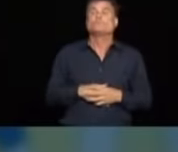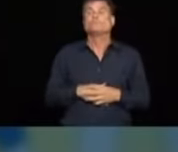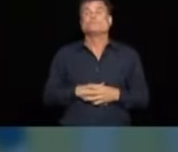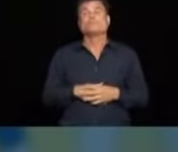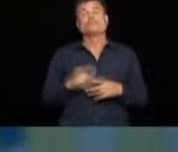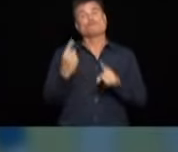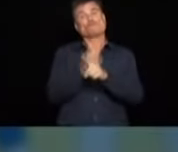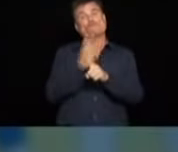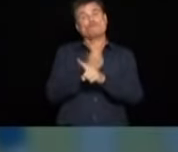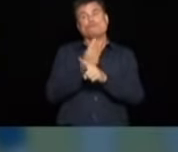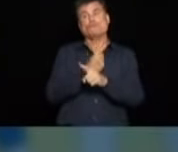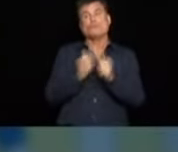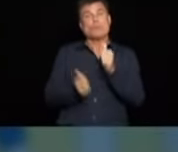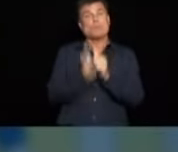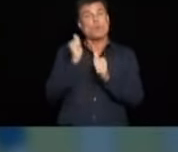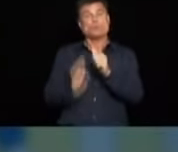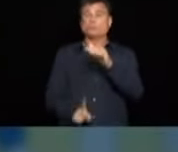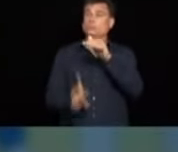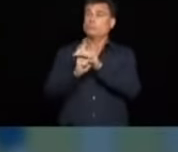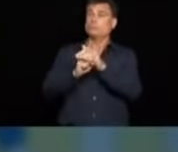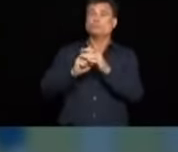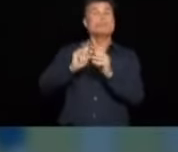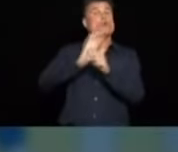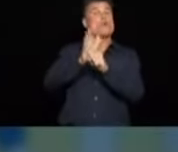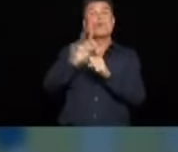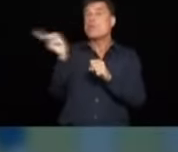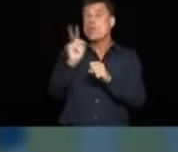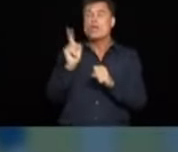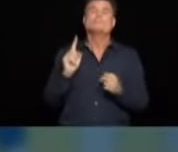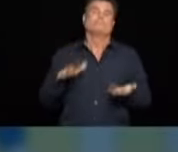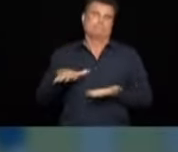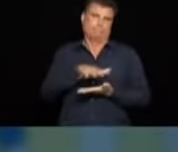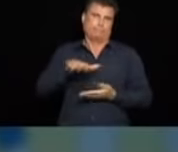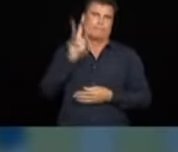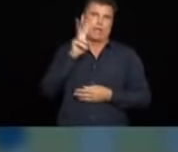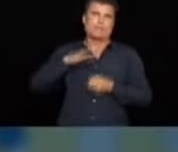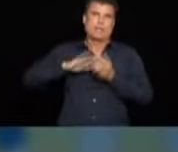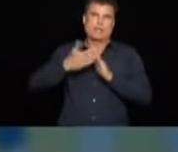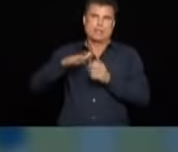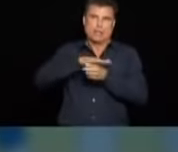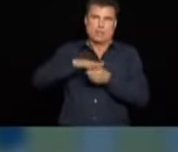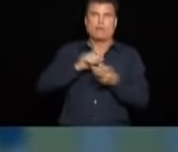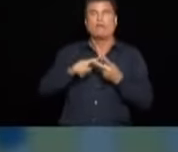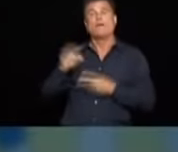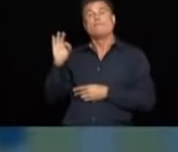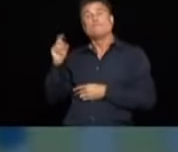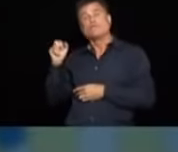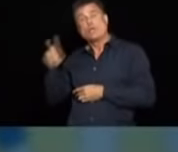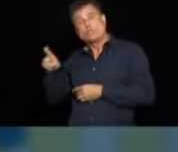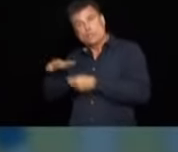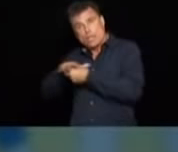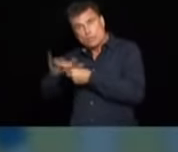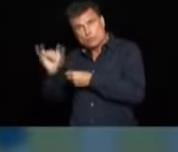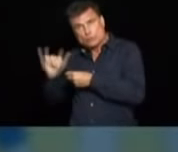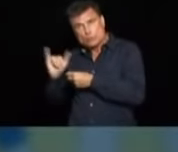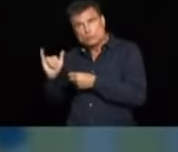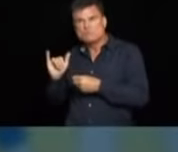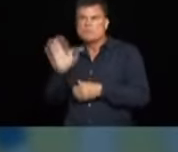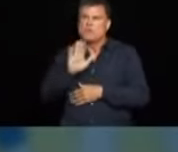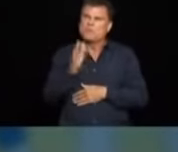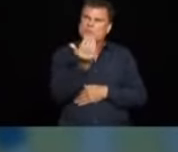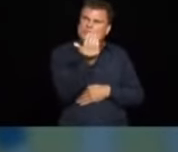about, in the Lower Mainland, and rates in Vancouver Coastal and Fraser are in the vicinity of 15, 16 per